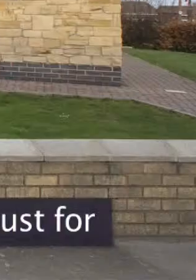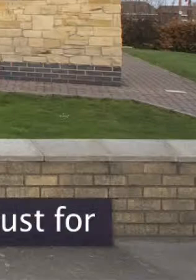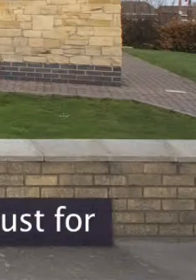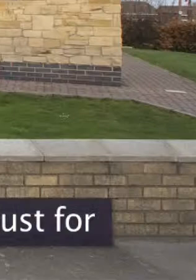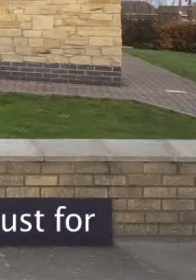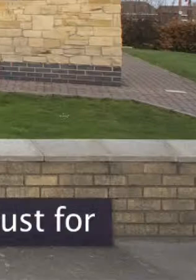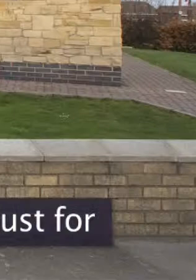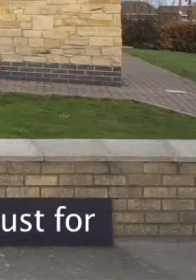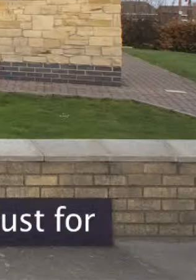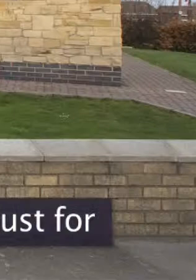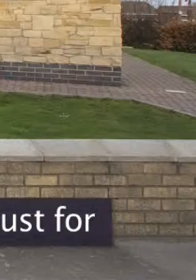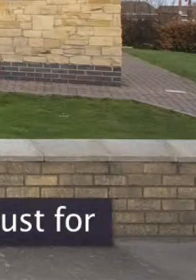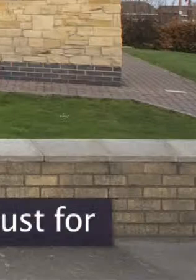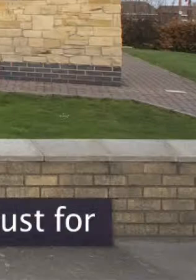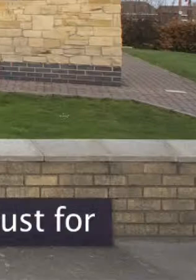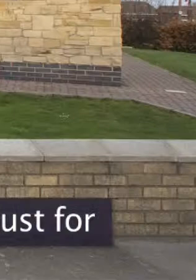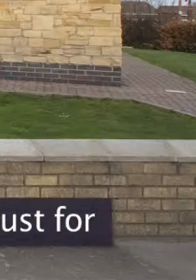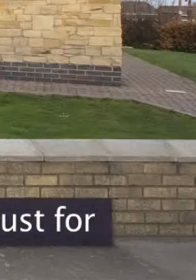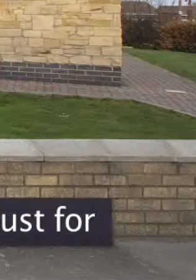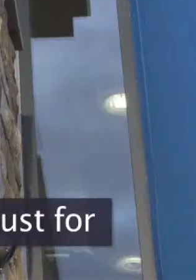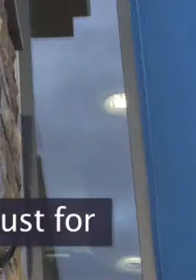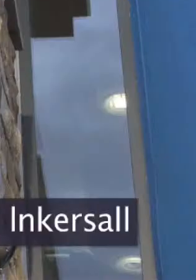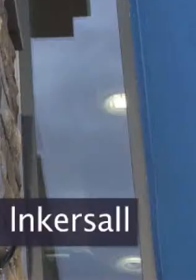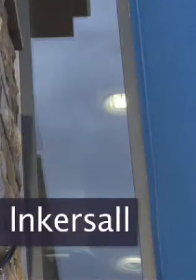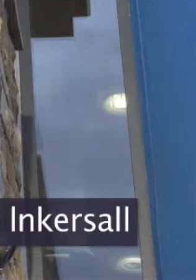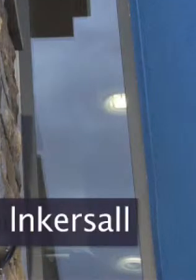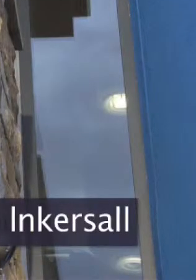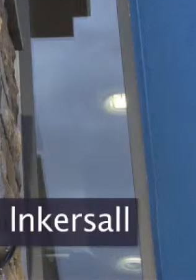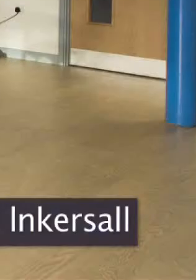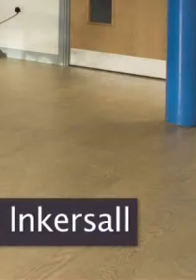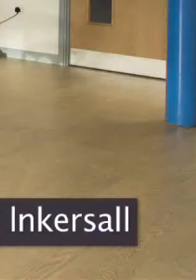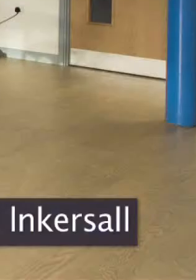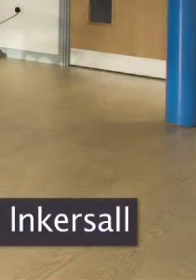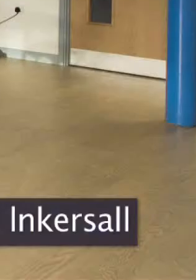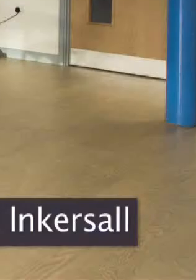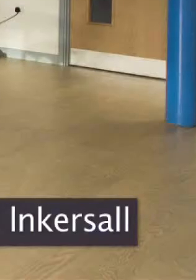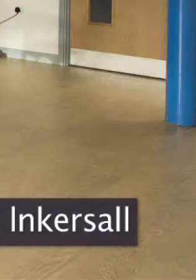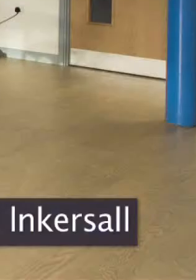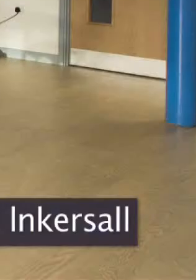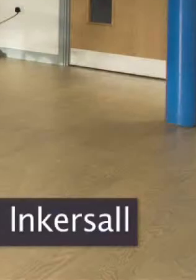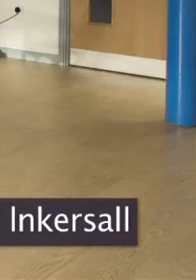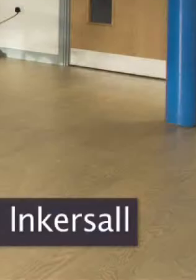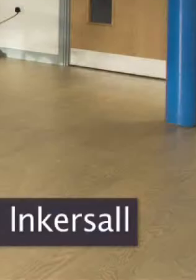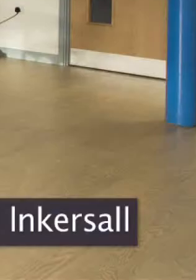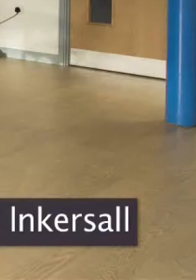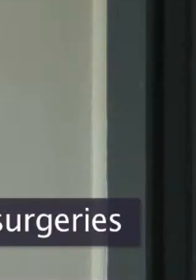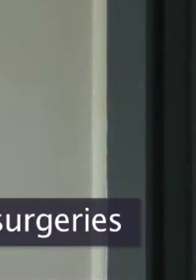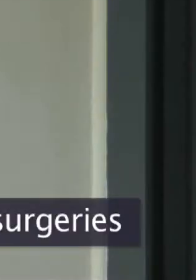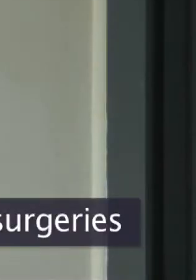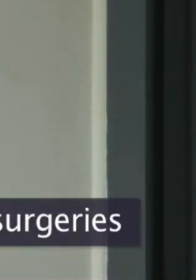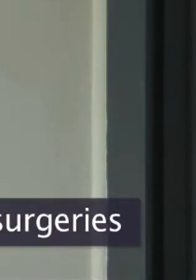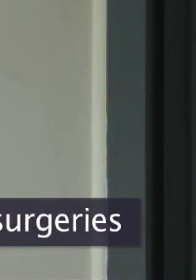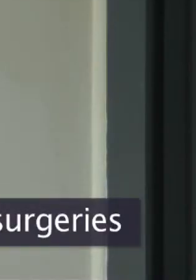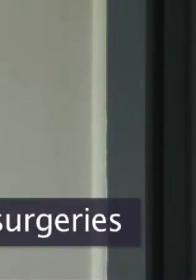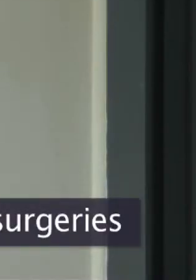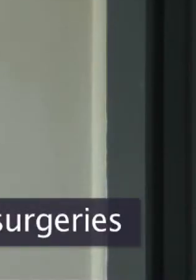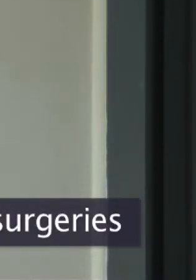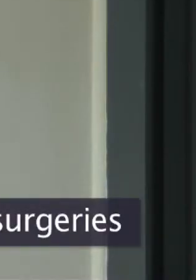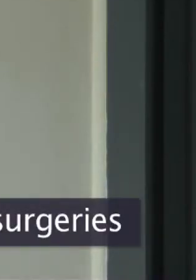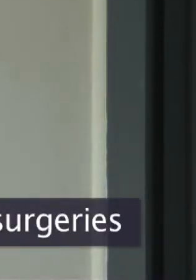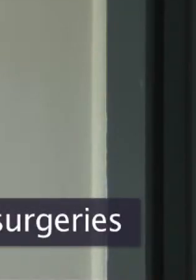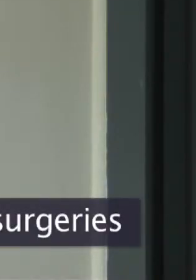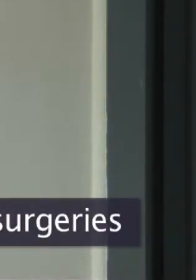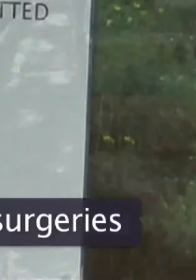example, we had 6 clinics at our Inkersall site, not just for our patients, but for the people of Brimington, Staveley and Inkersall. And assisted